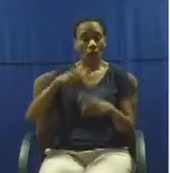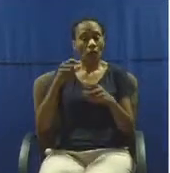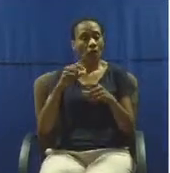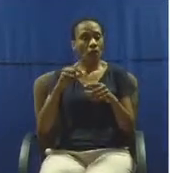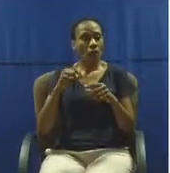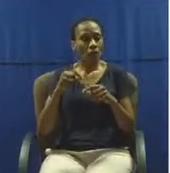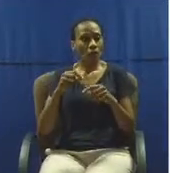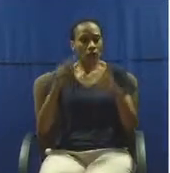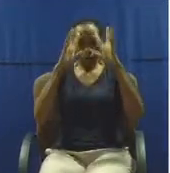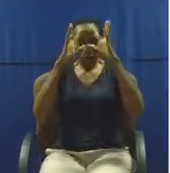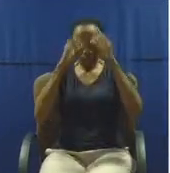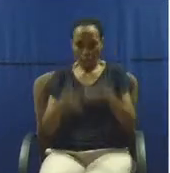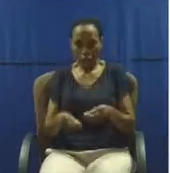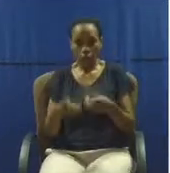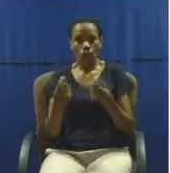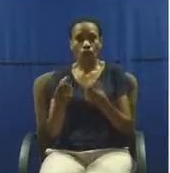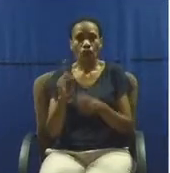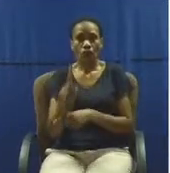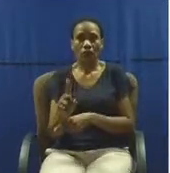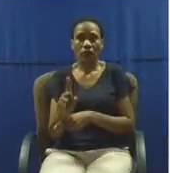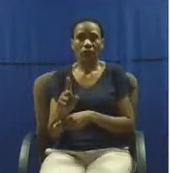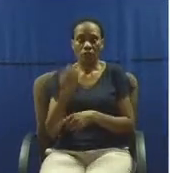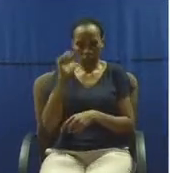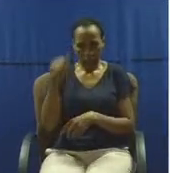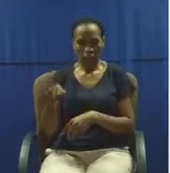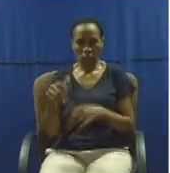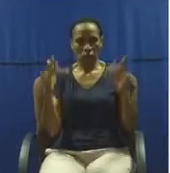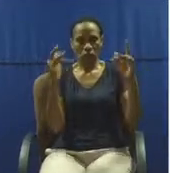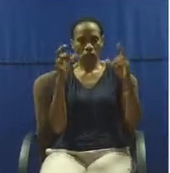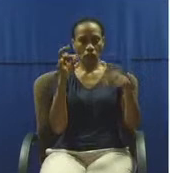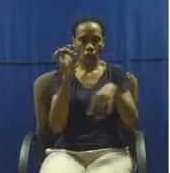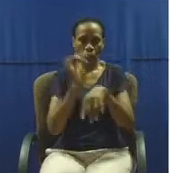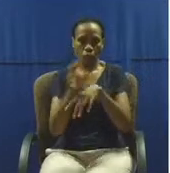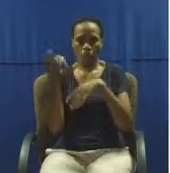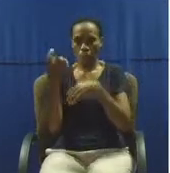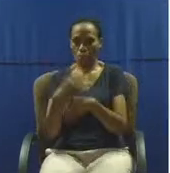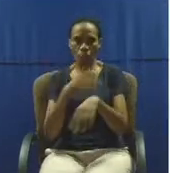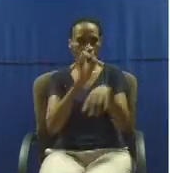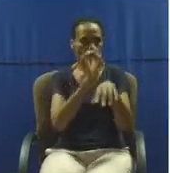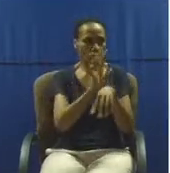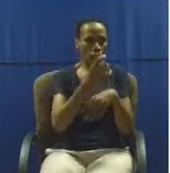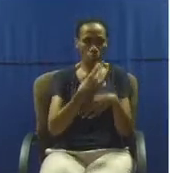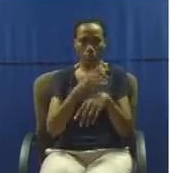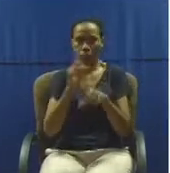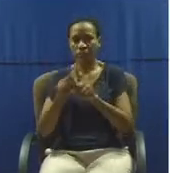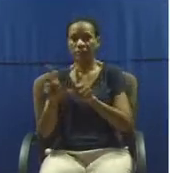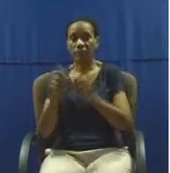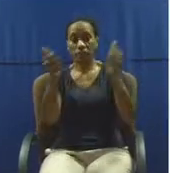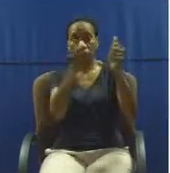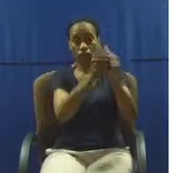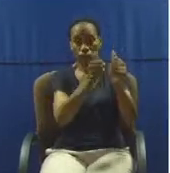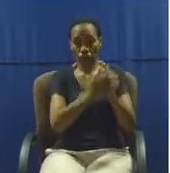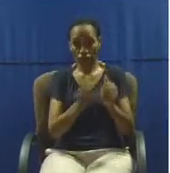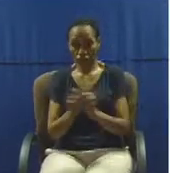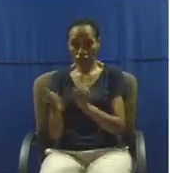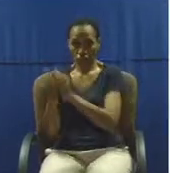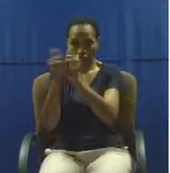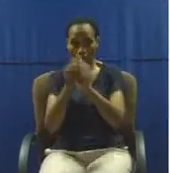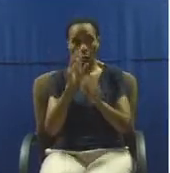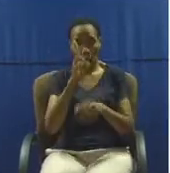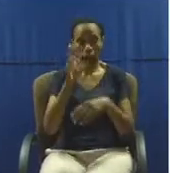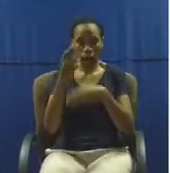do, yes, is to consult a number of our stakeholders, our